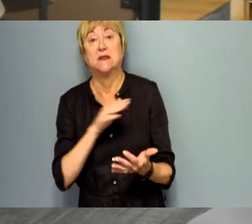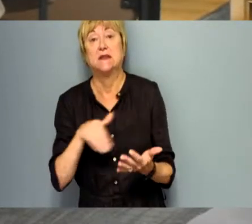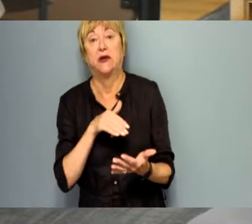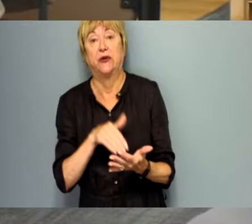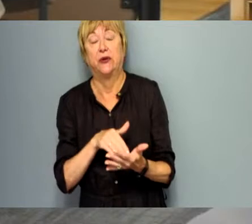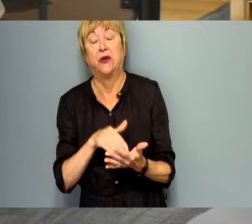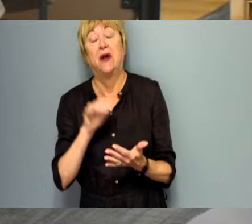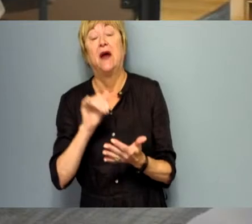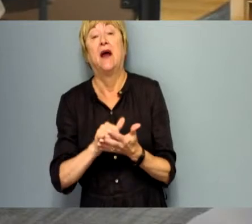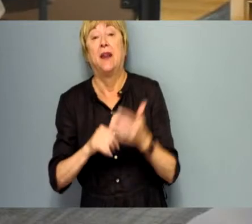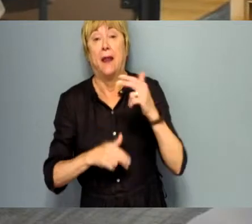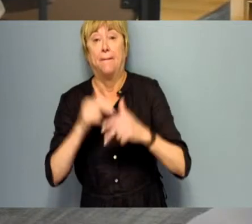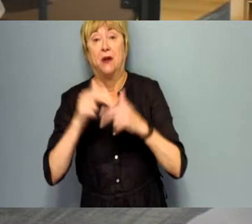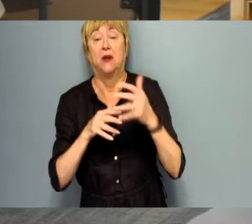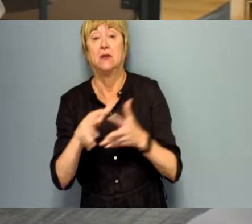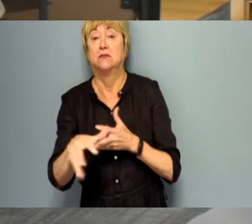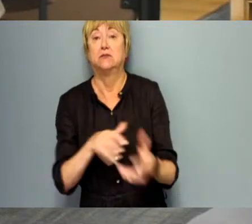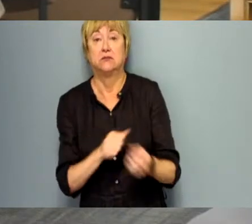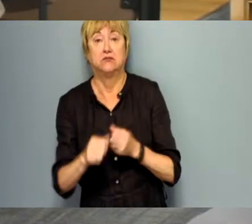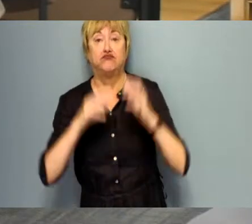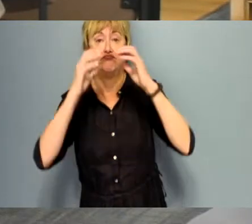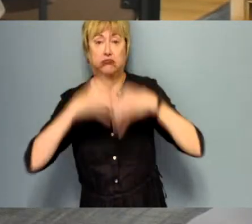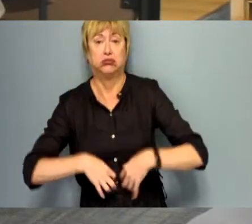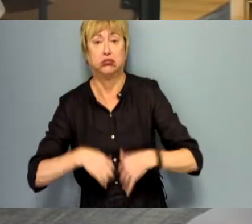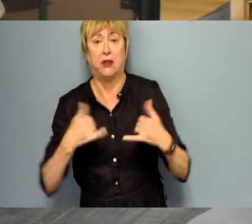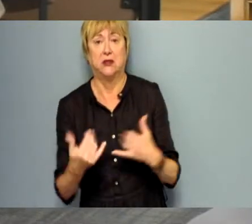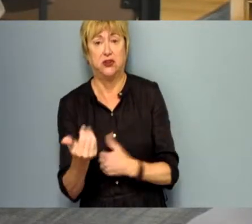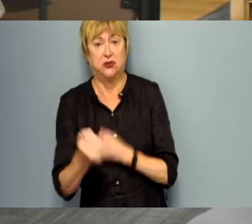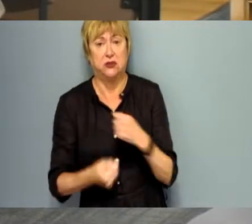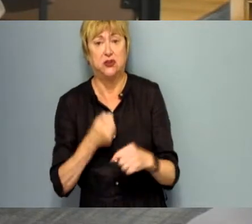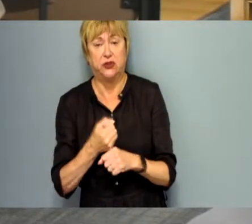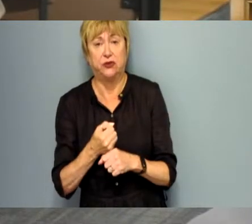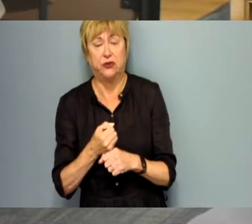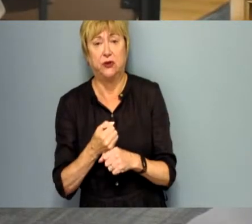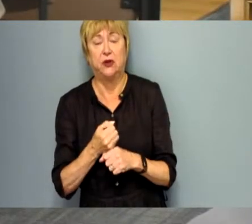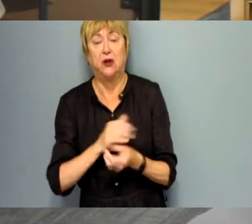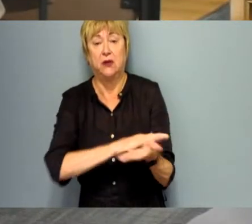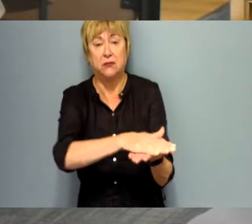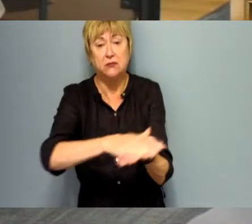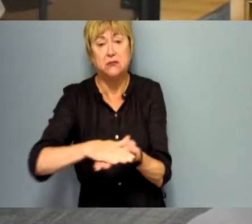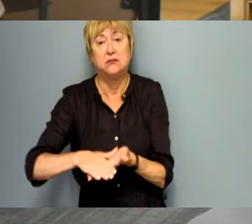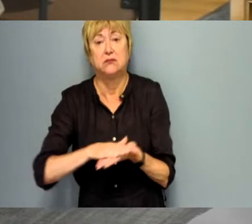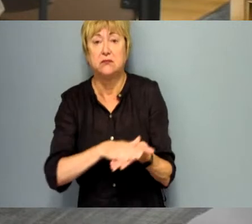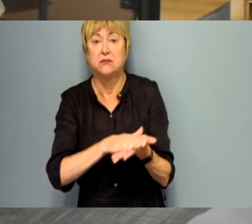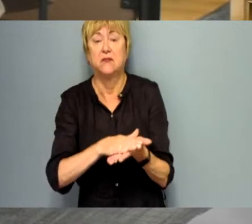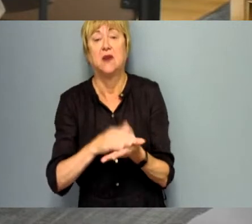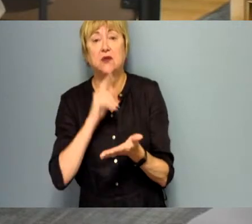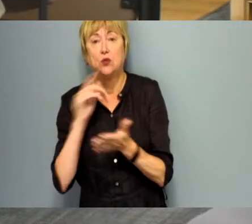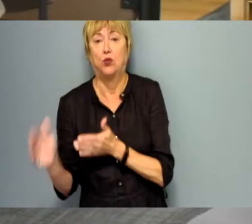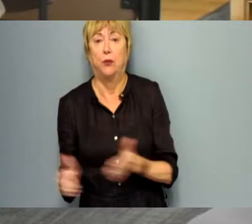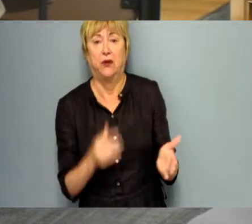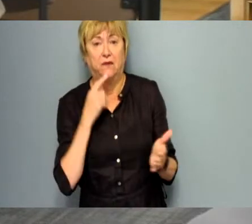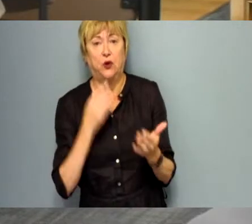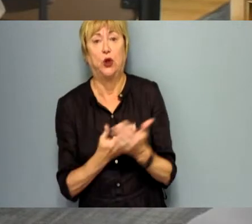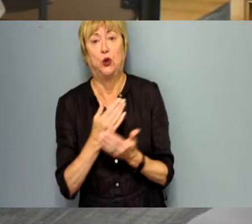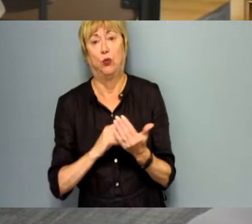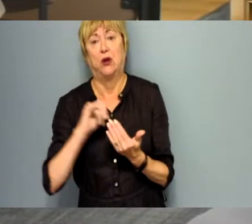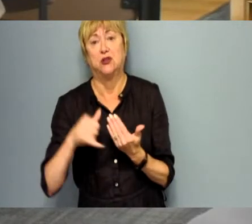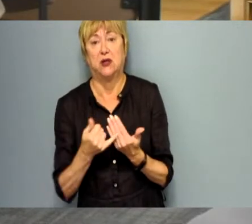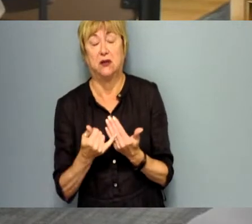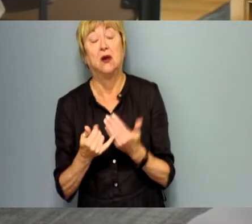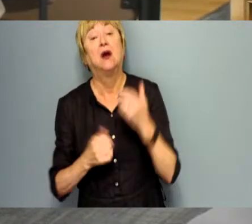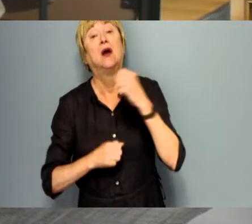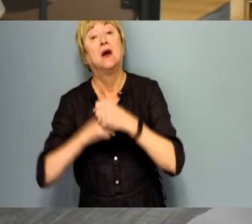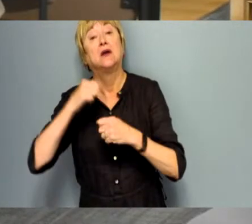was demolished earlier this year and cleared to prepare to make way for this new project. The